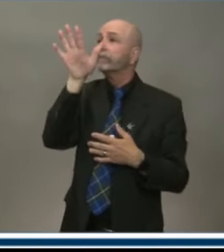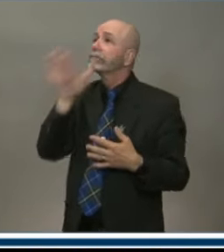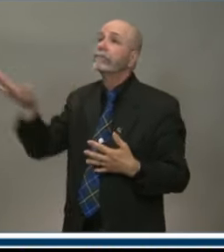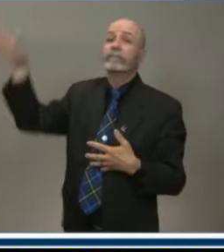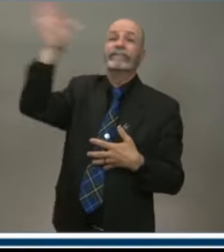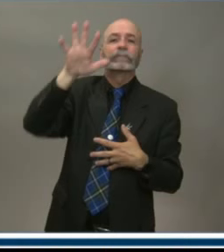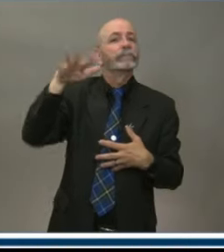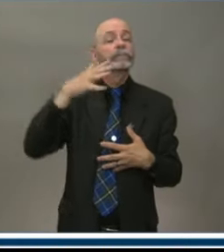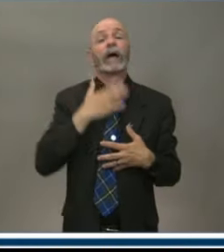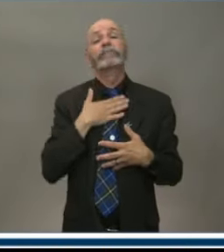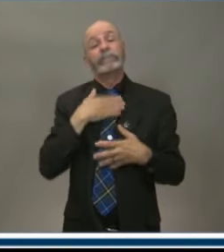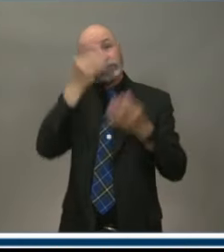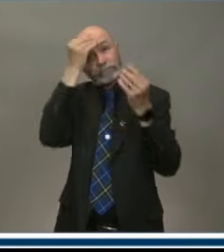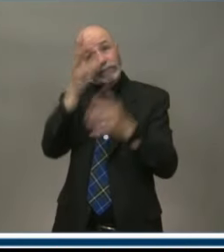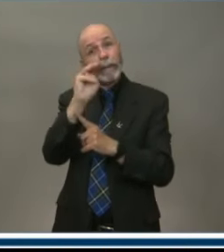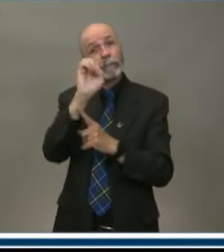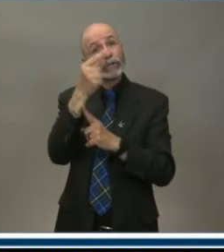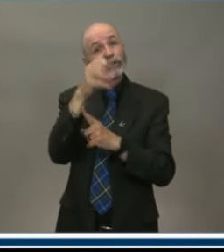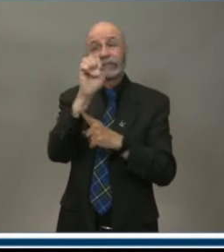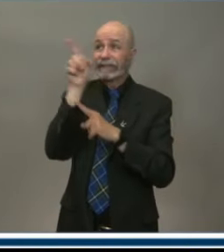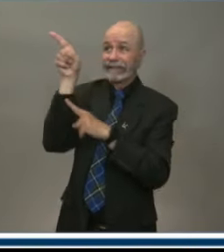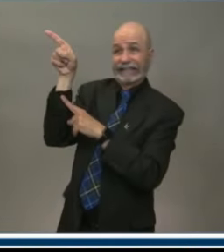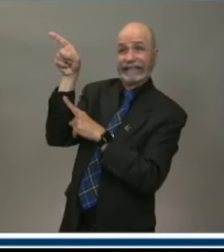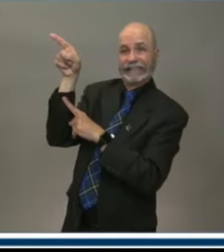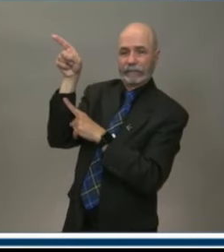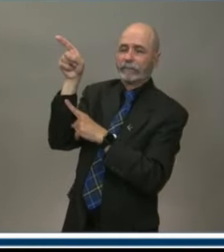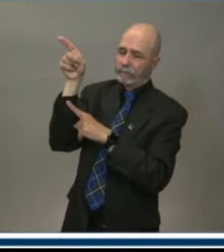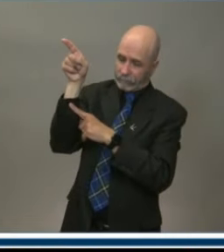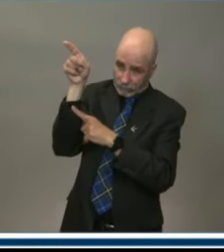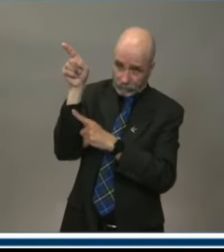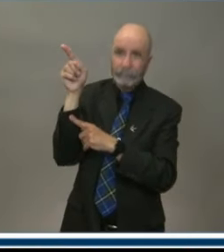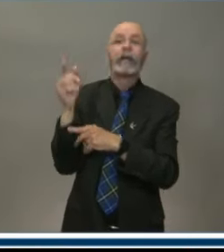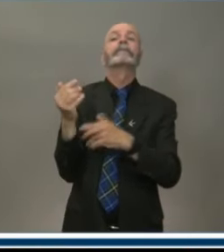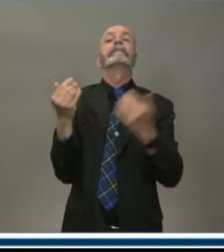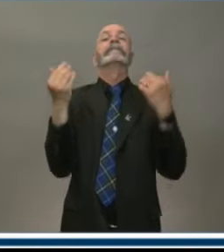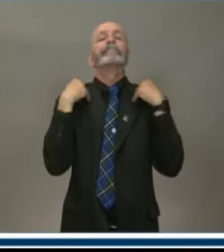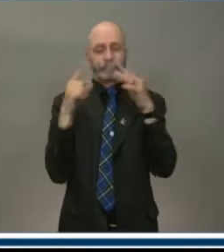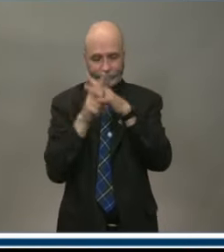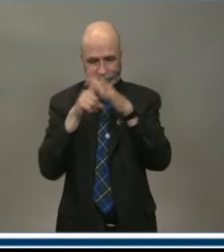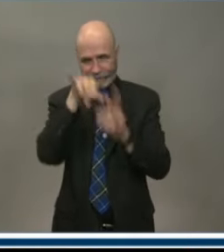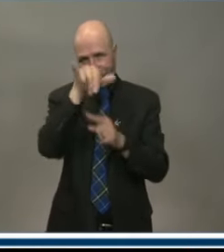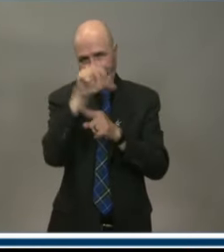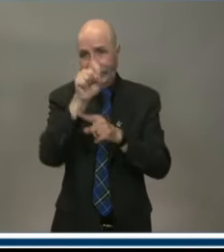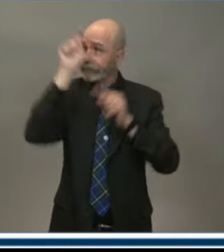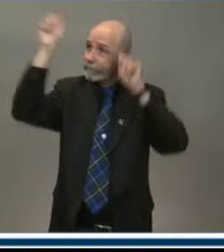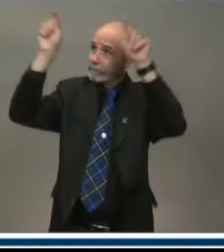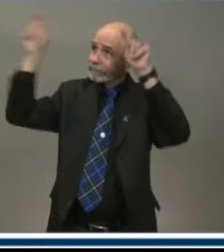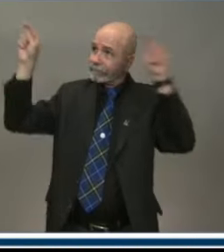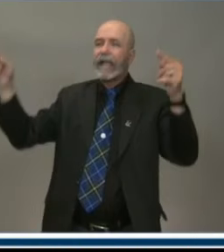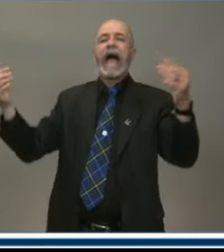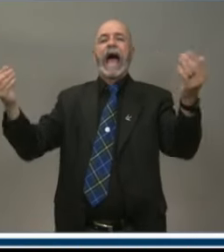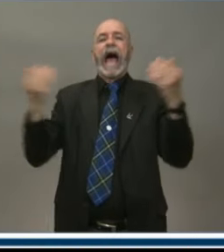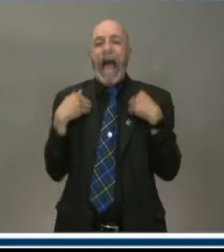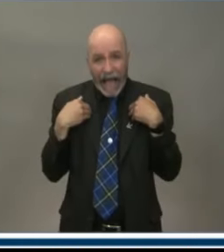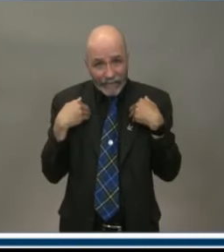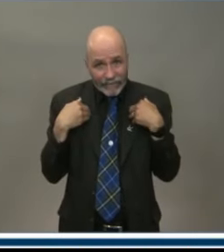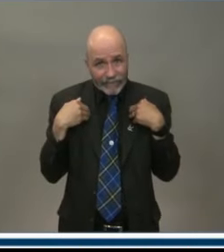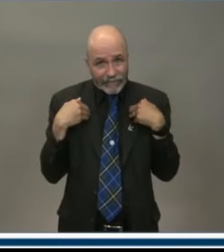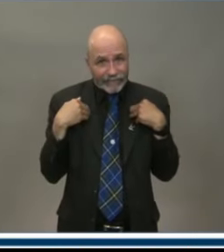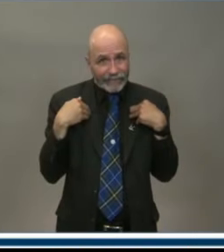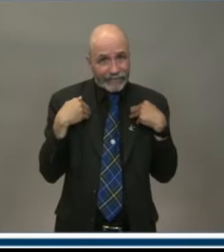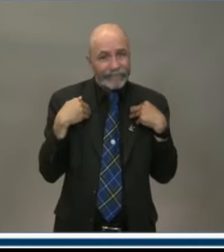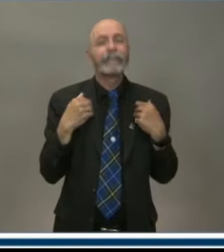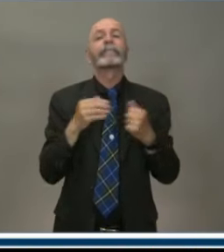Nova Scotia. We do have cases of COVID-19 spread throughout the province. The risk